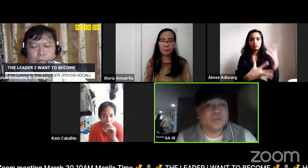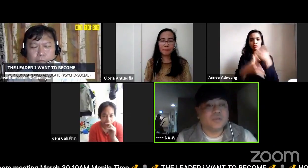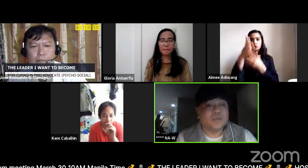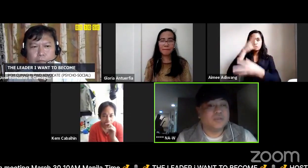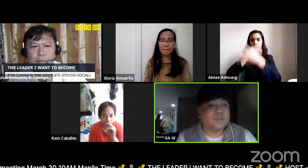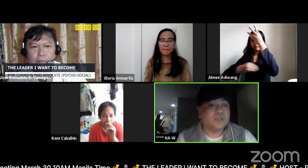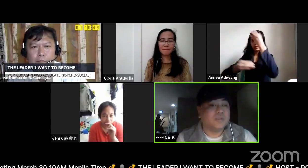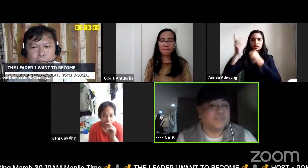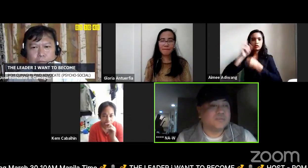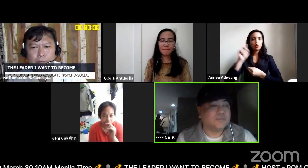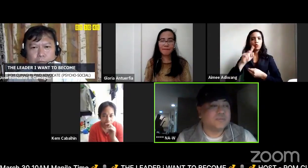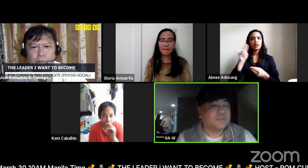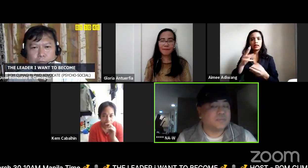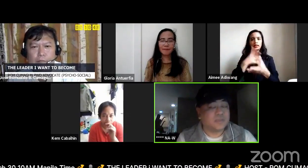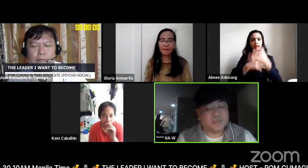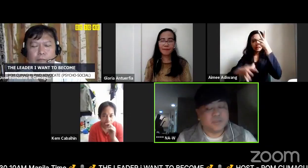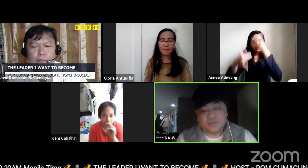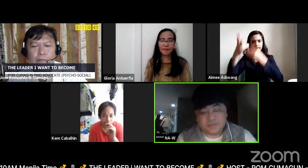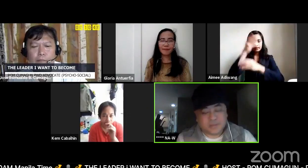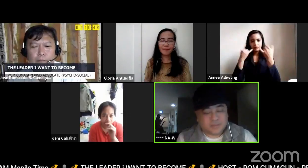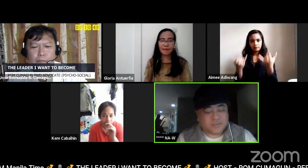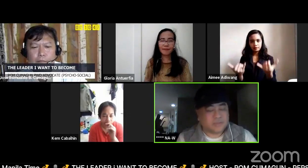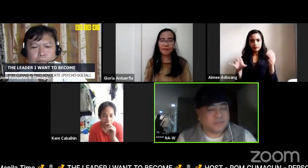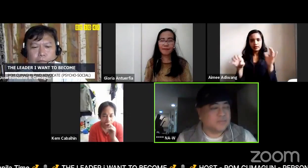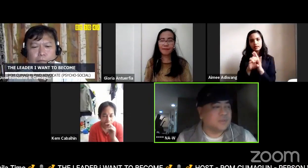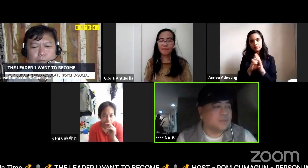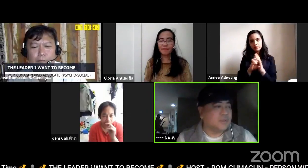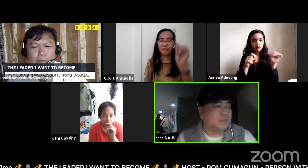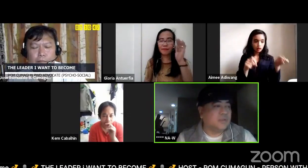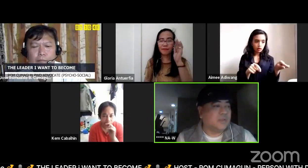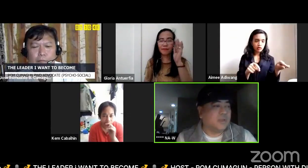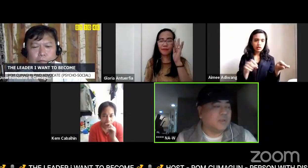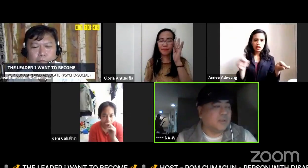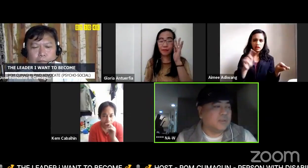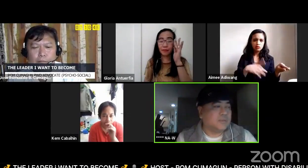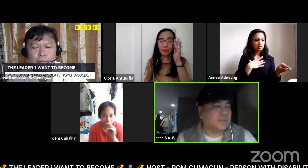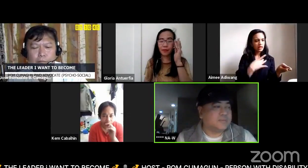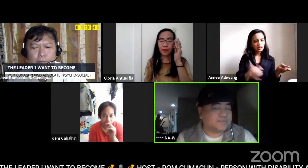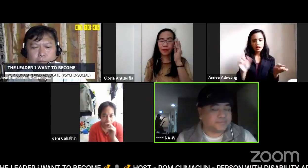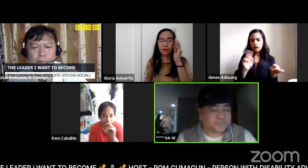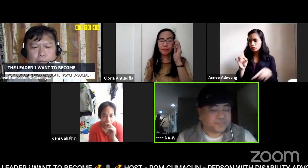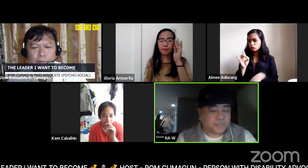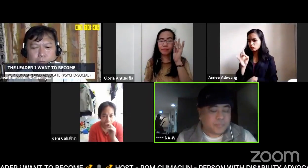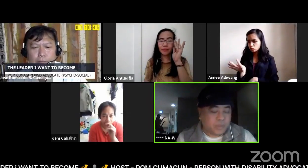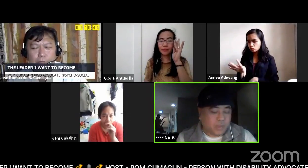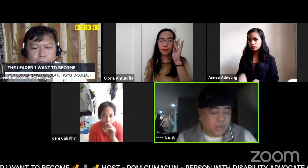that you need to learn in this life, at least in this lifetime.